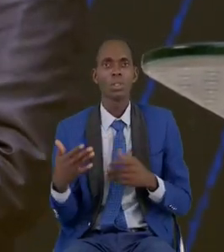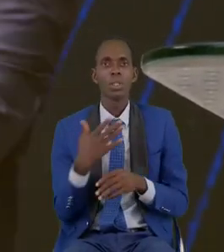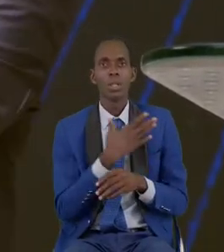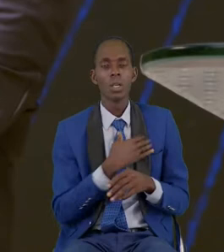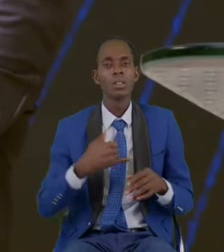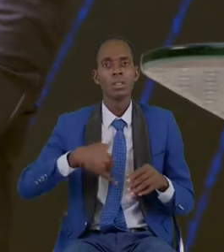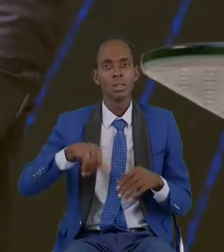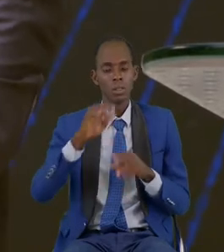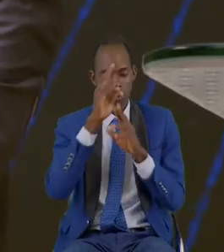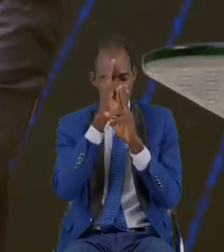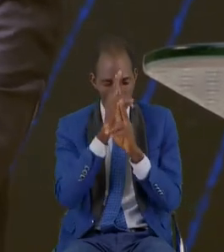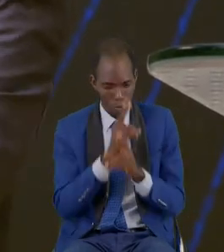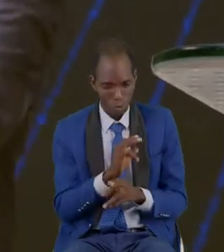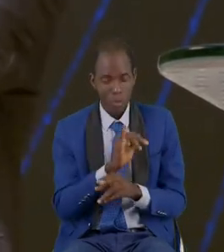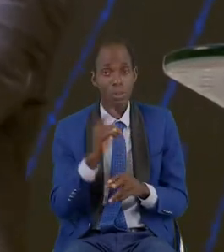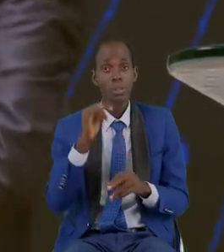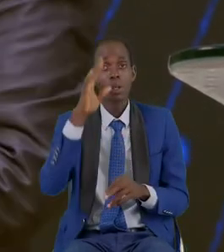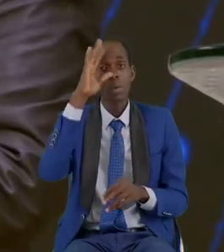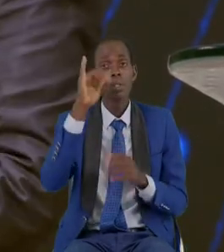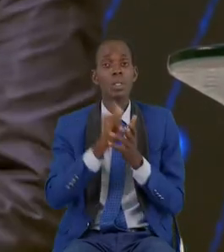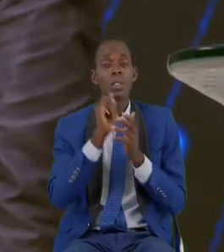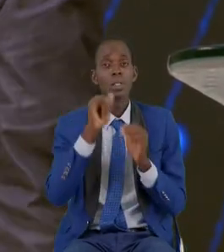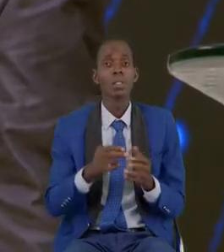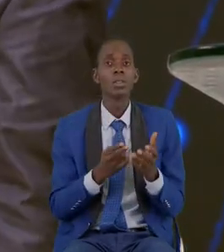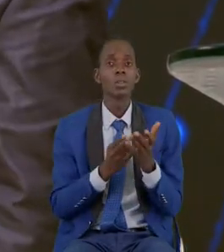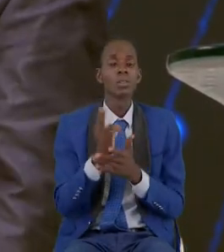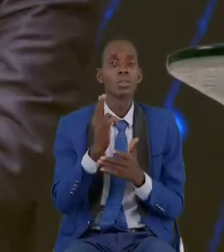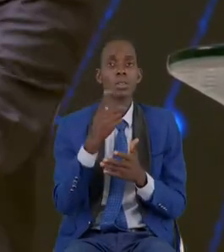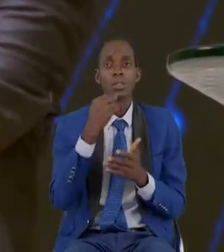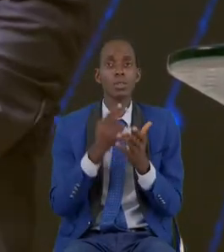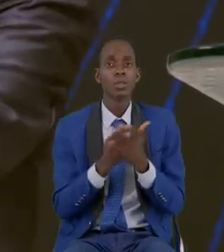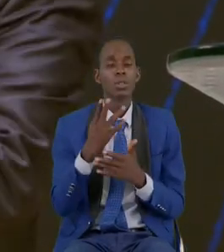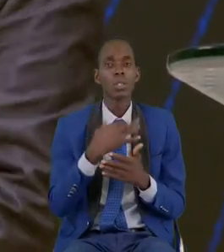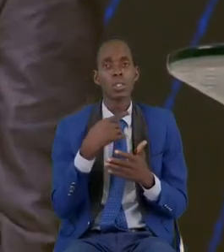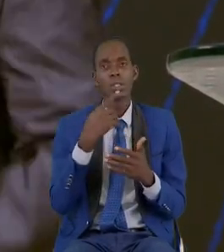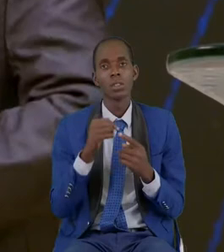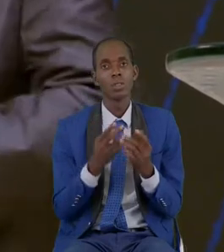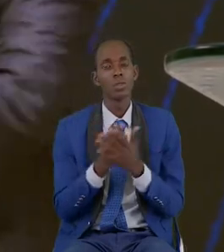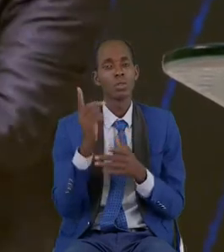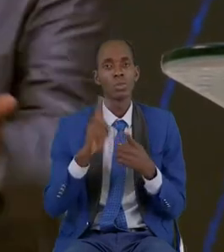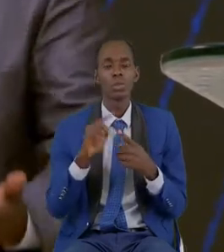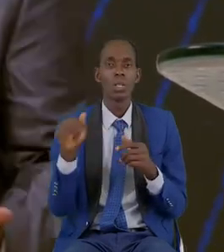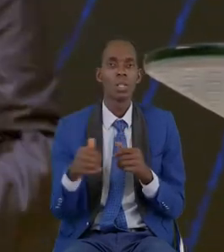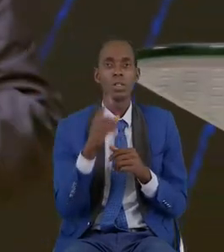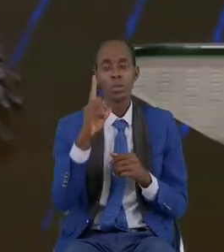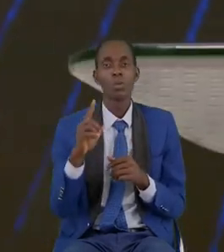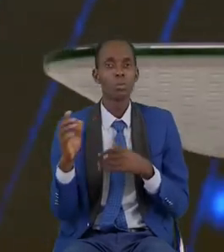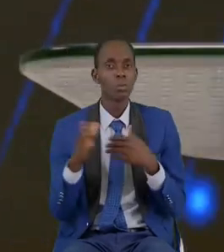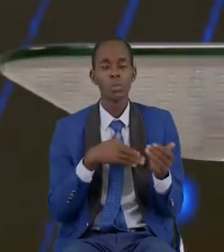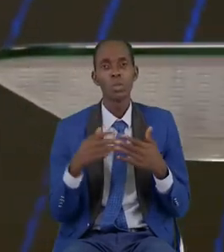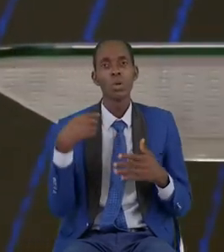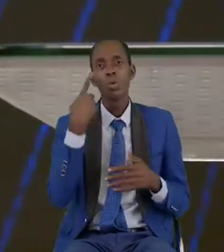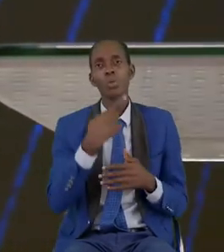man that can speak the truth and speak the truth to everyone, no matter who, instead of respecting